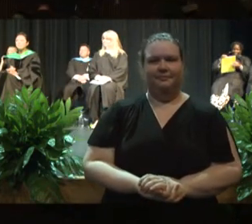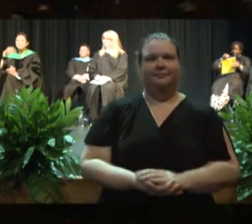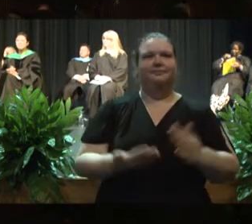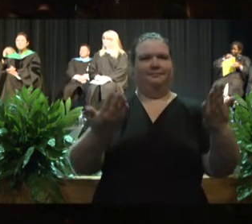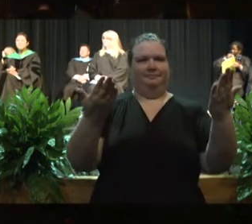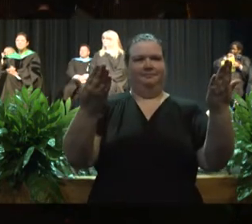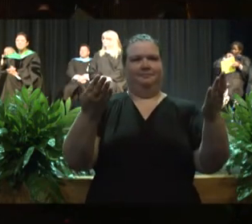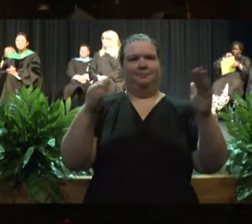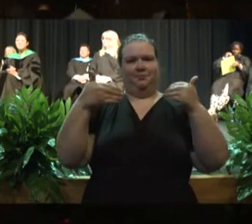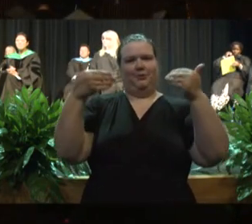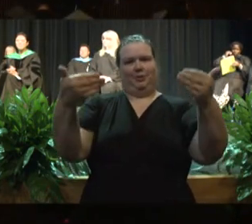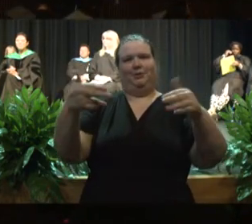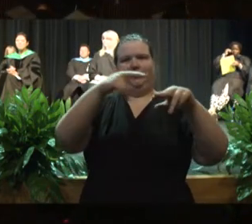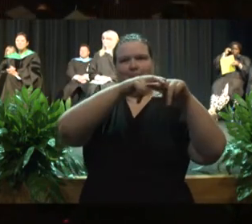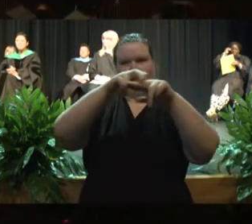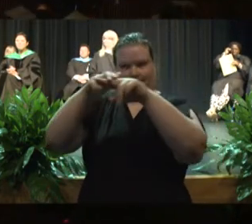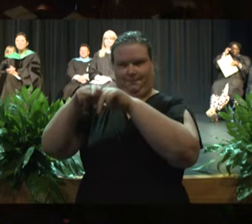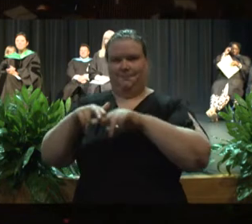Families, you may be seated.